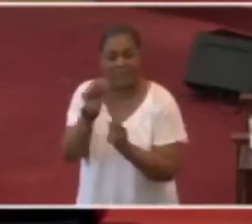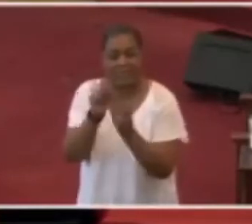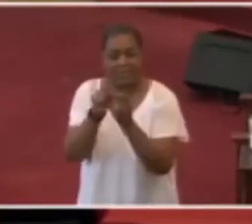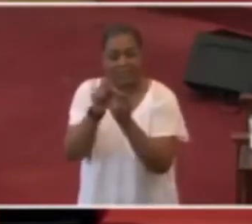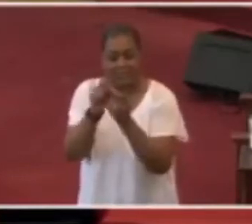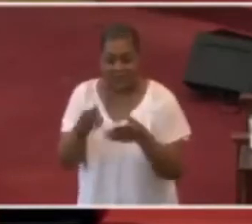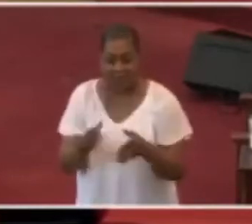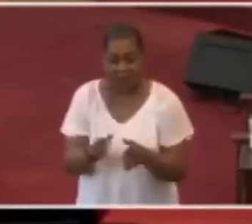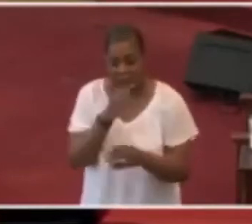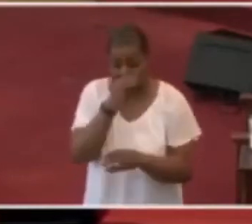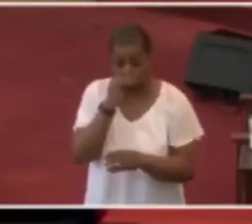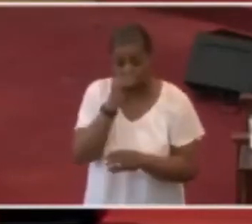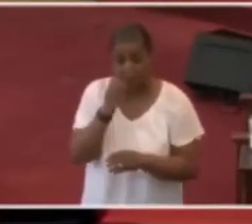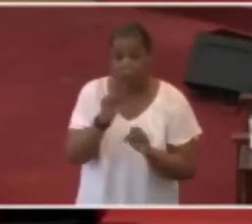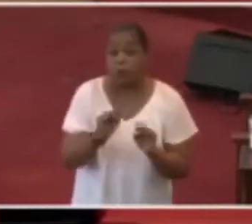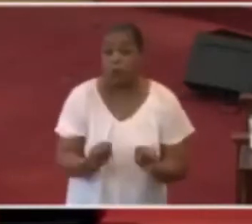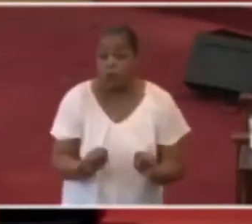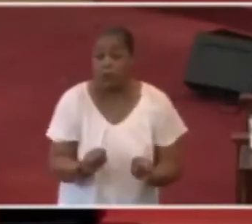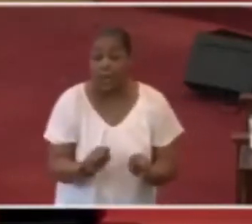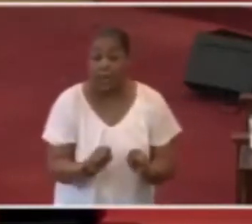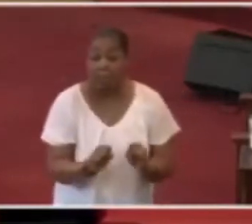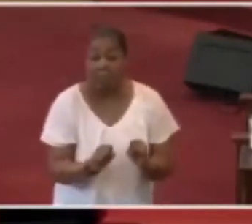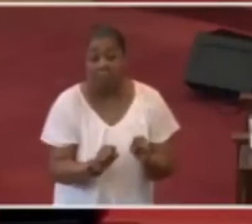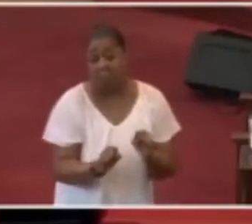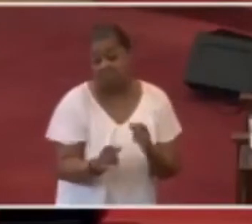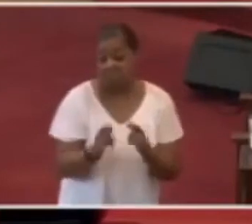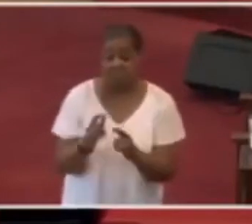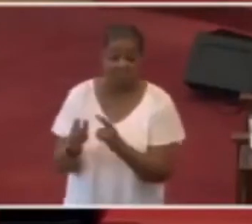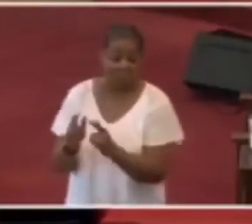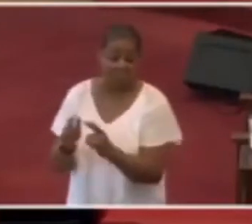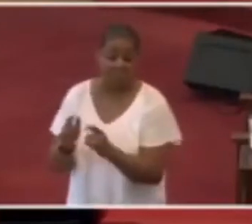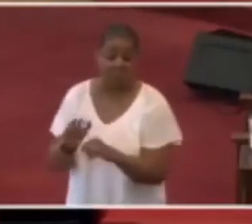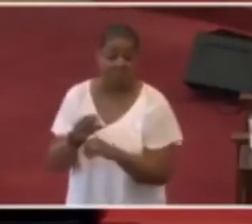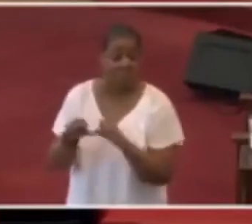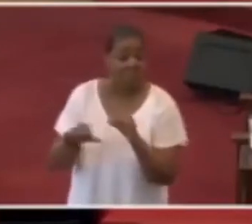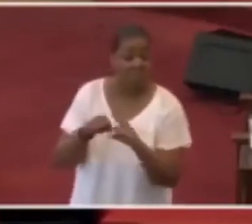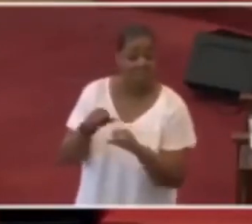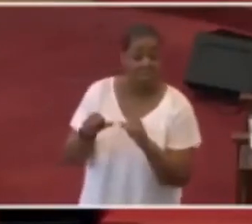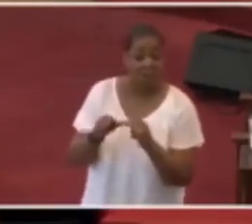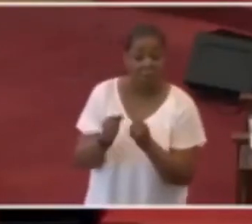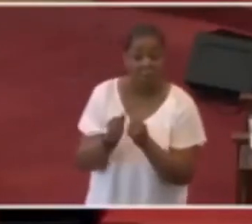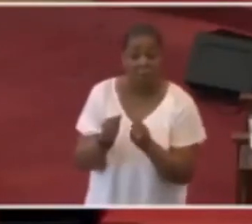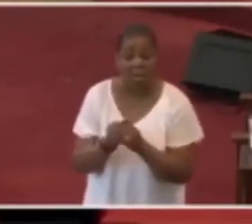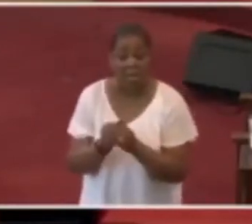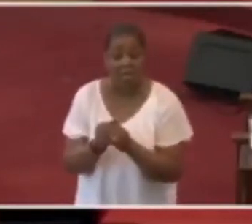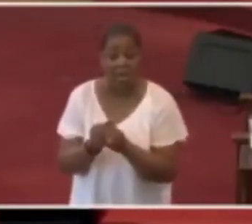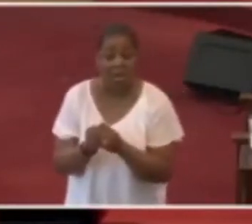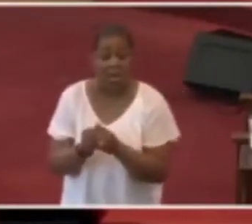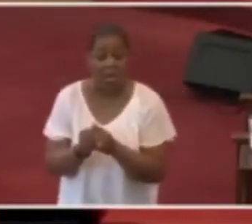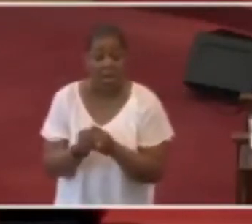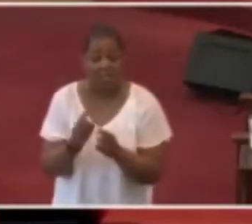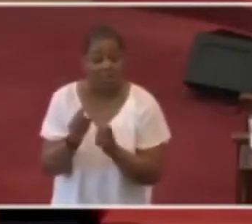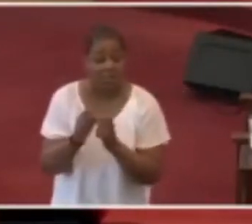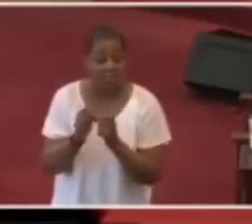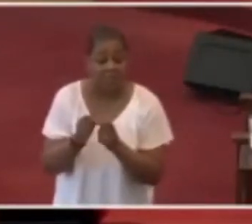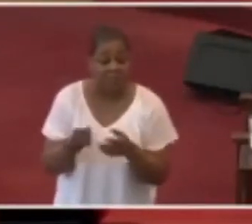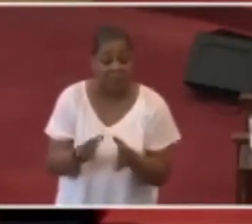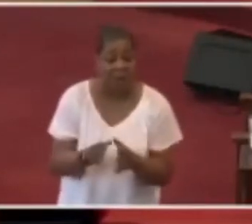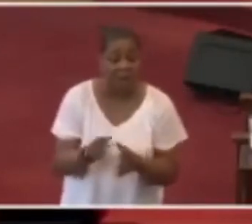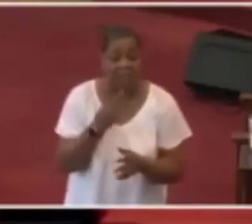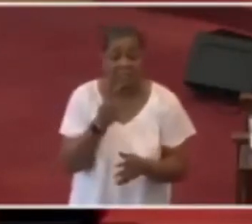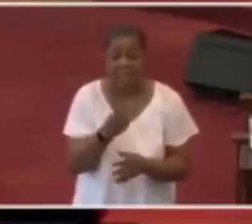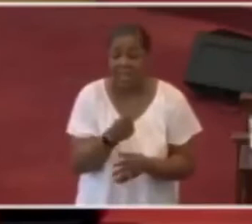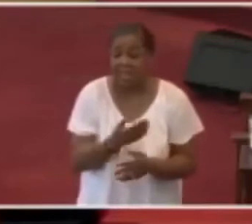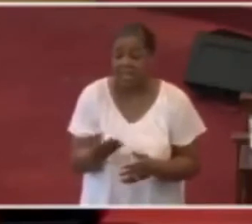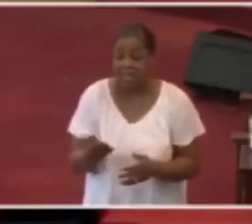way. You can interact with other people and respond to an individual in a certain tone and with certain substance. You can give them a piece of your mind.